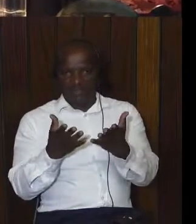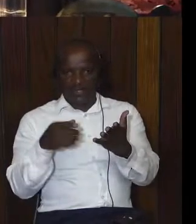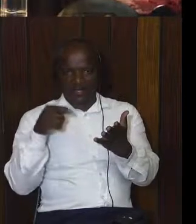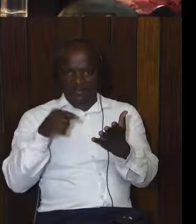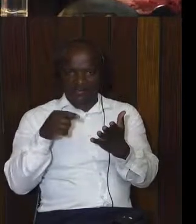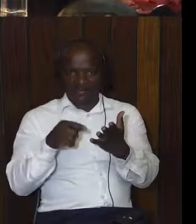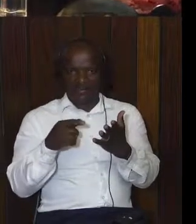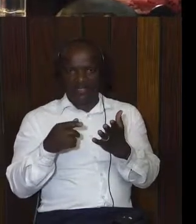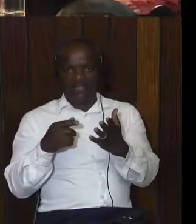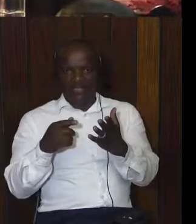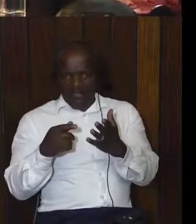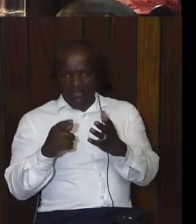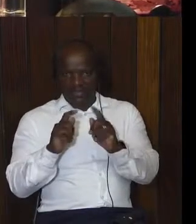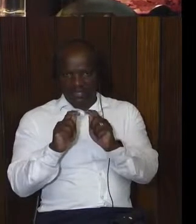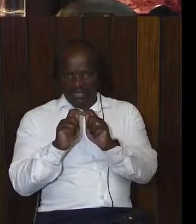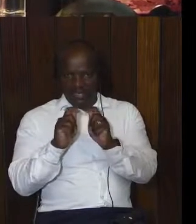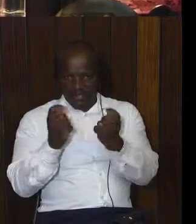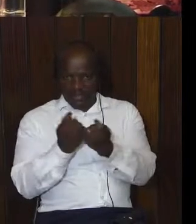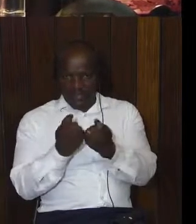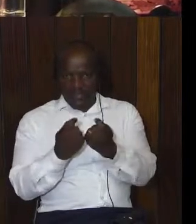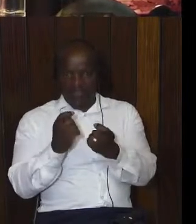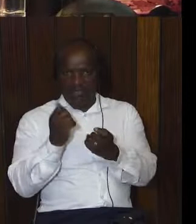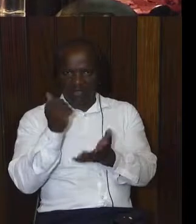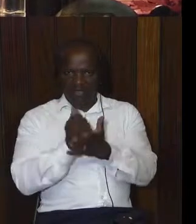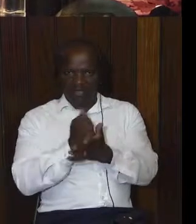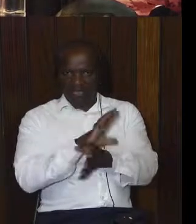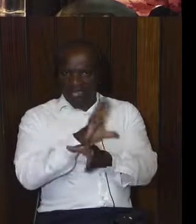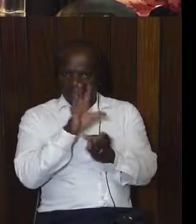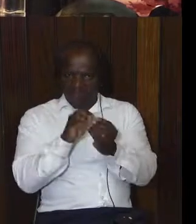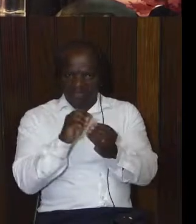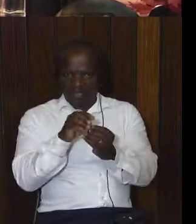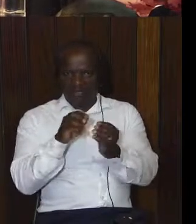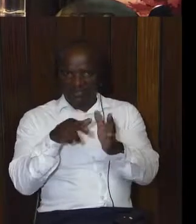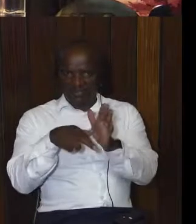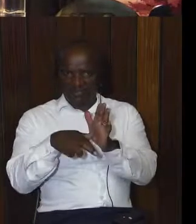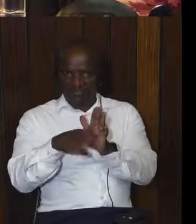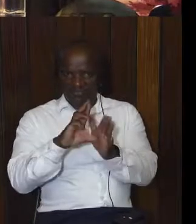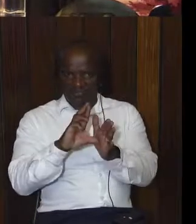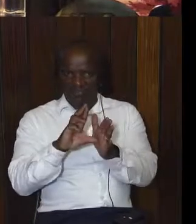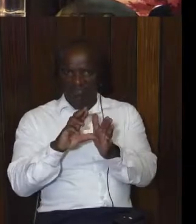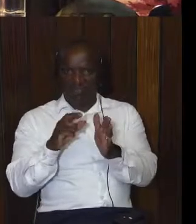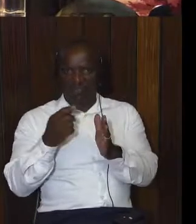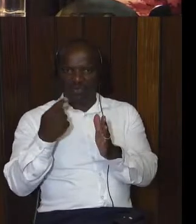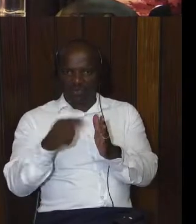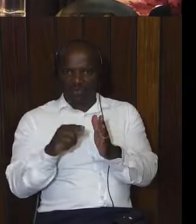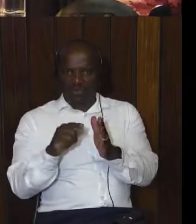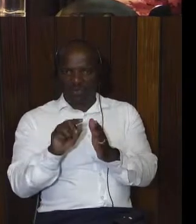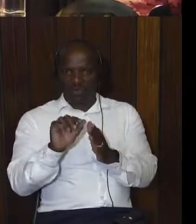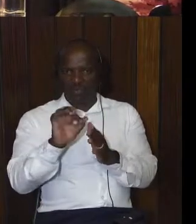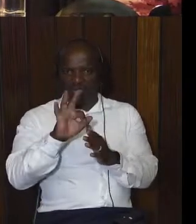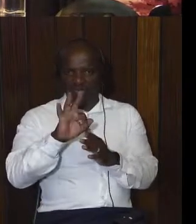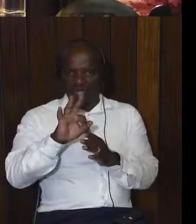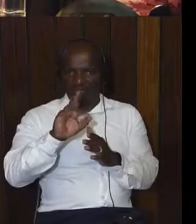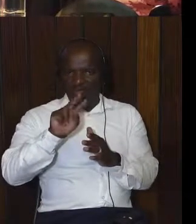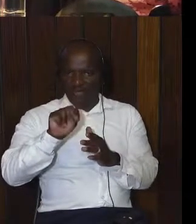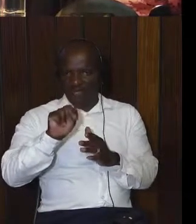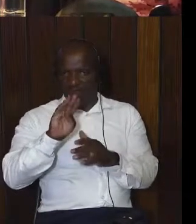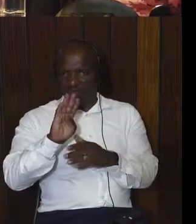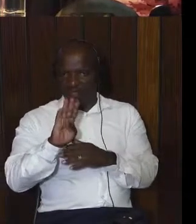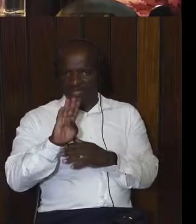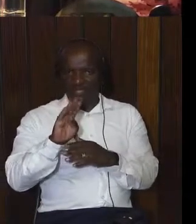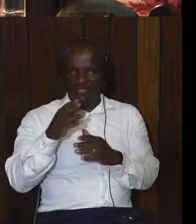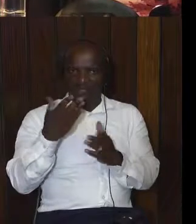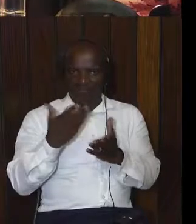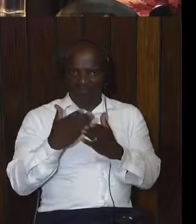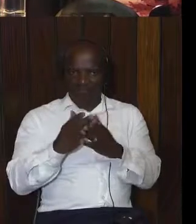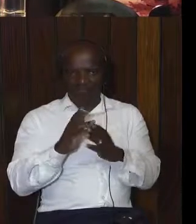that were given to the task team was to review the information that have been submitted to FNB, by FNB to